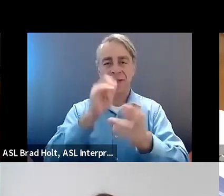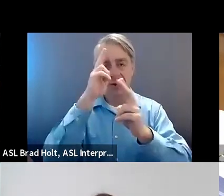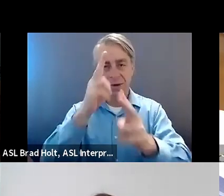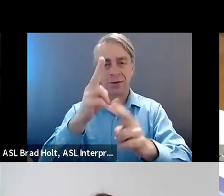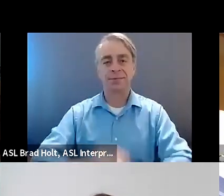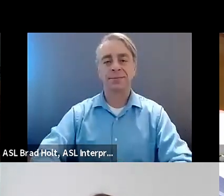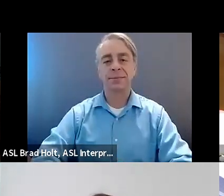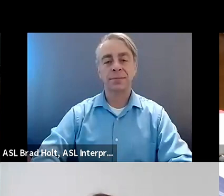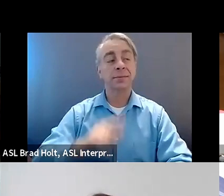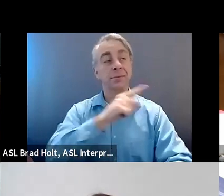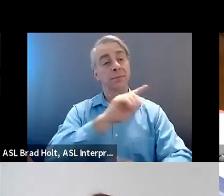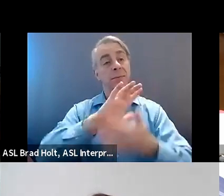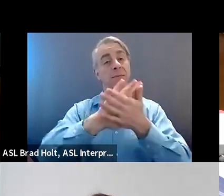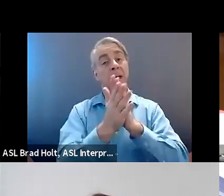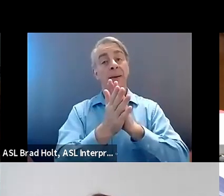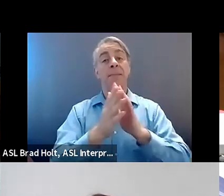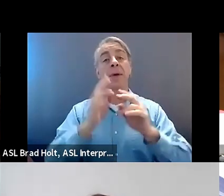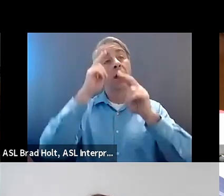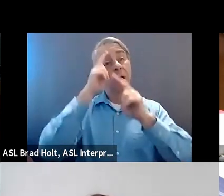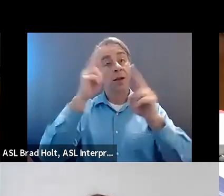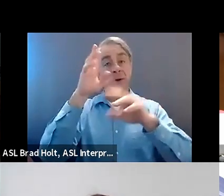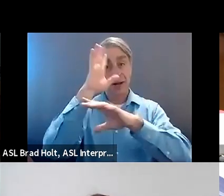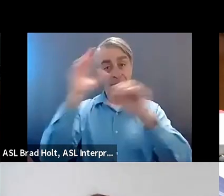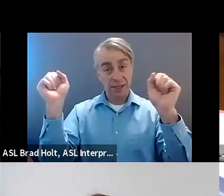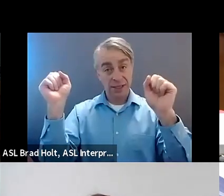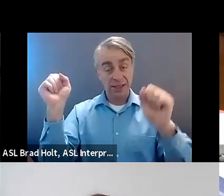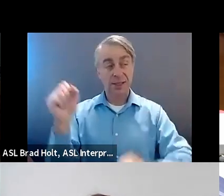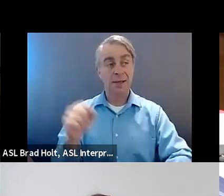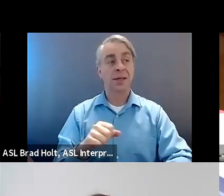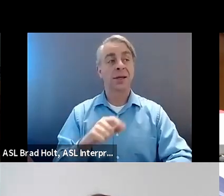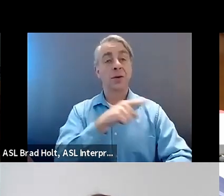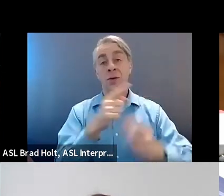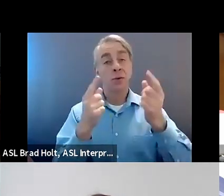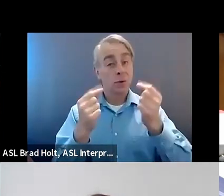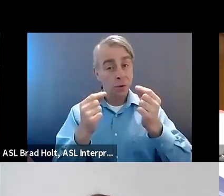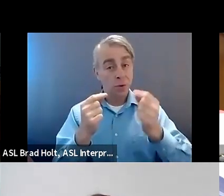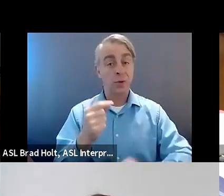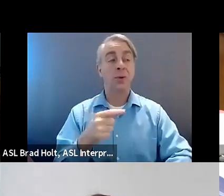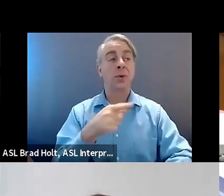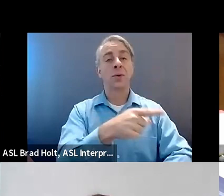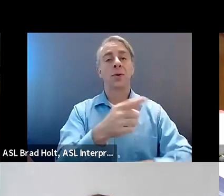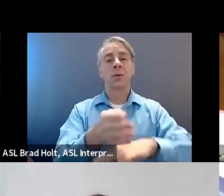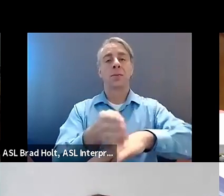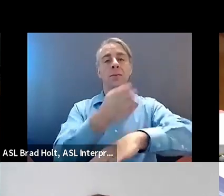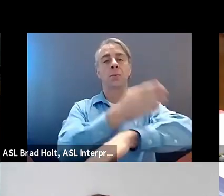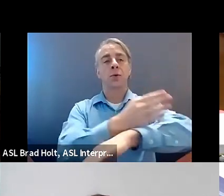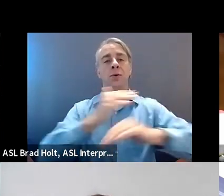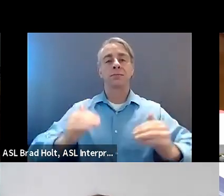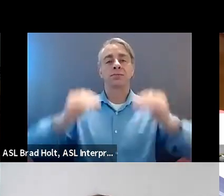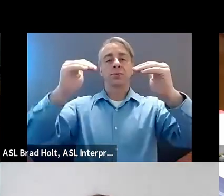AERA honorary president, you enhance the pantheon of AERA